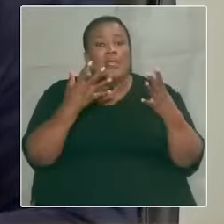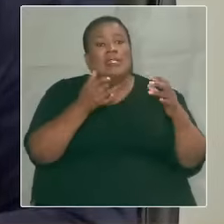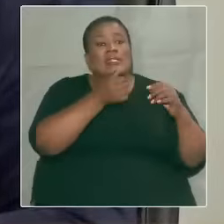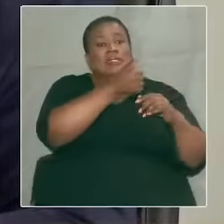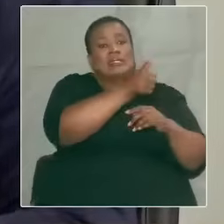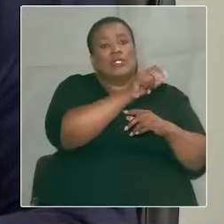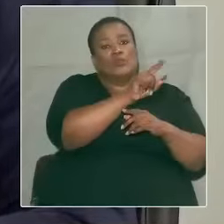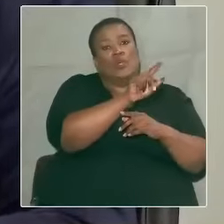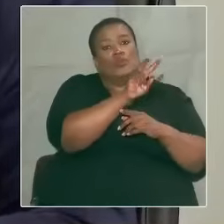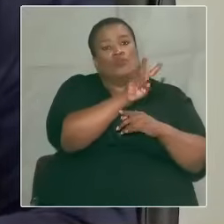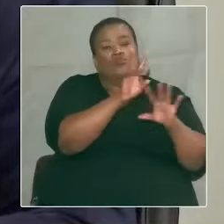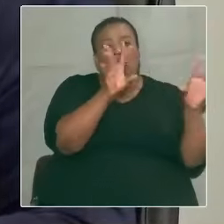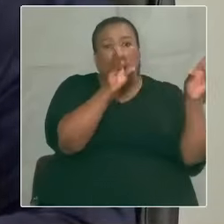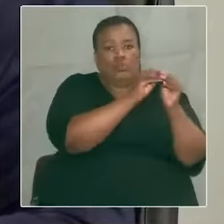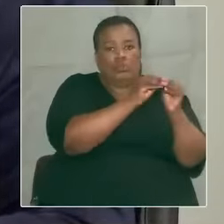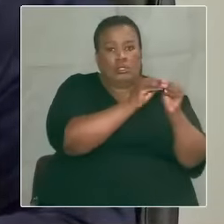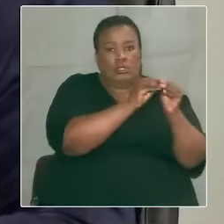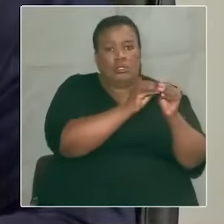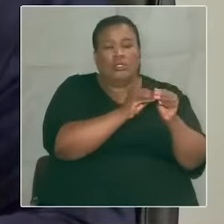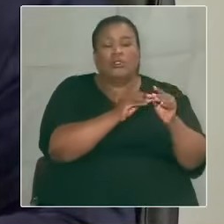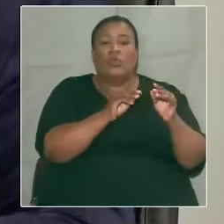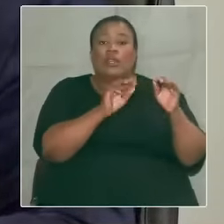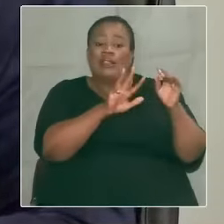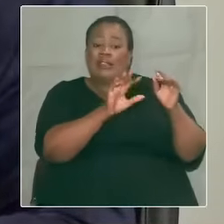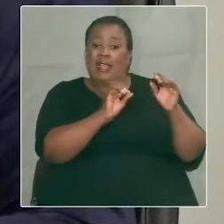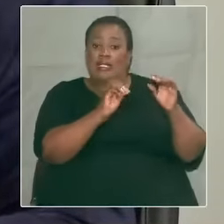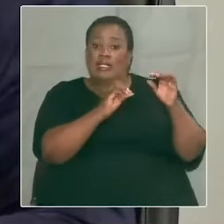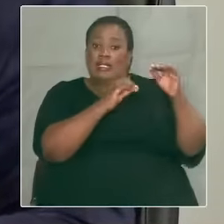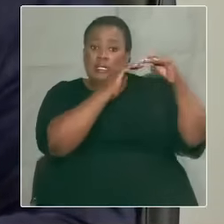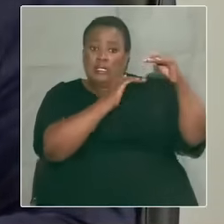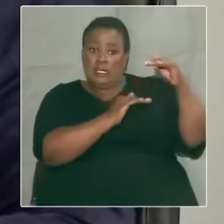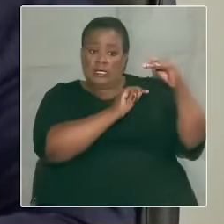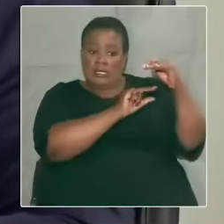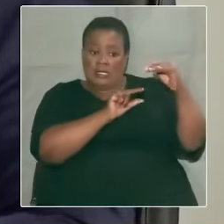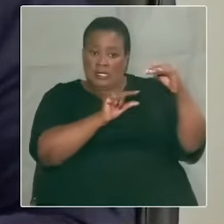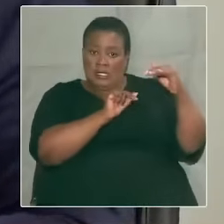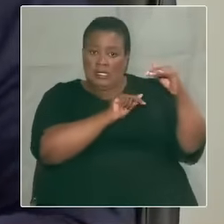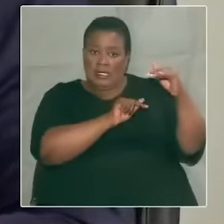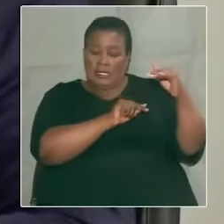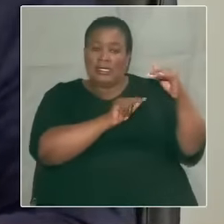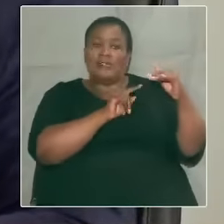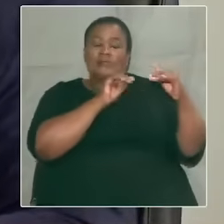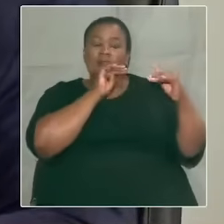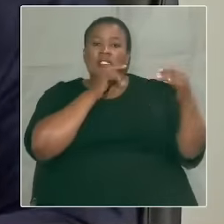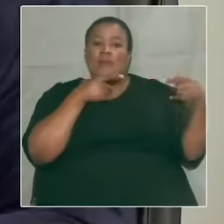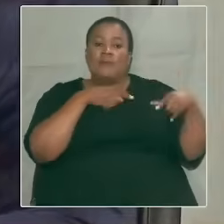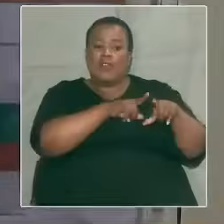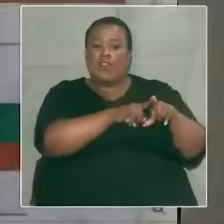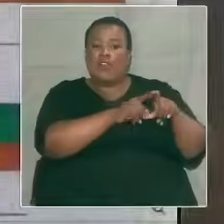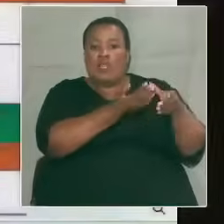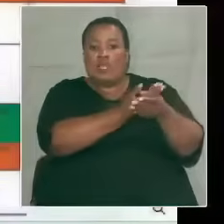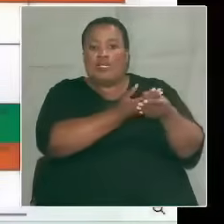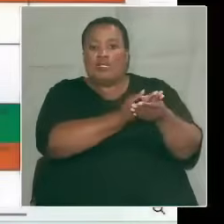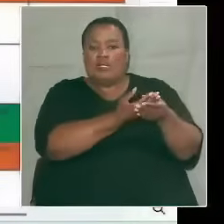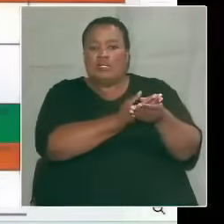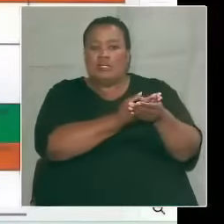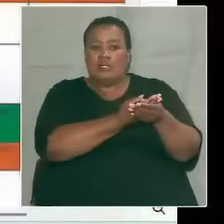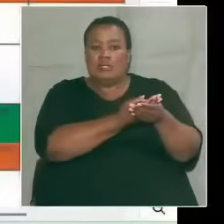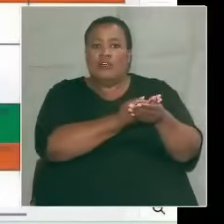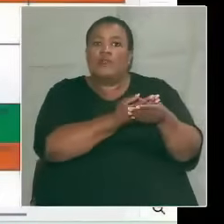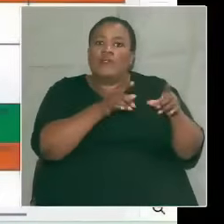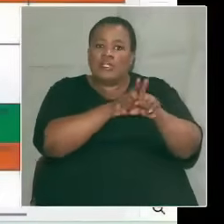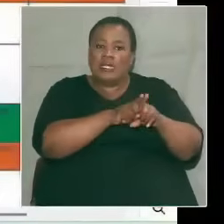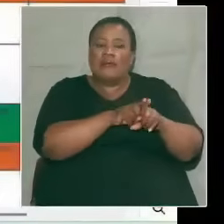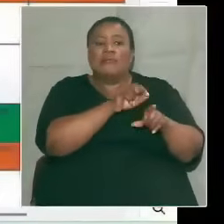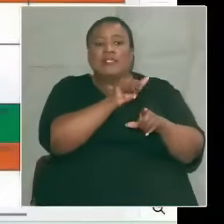612. And then the 90 below refers to parallel cases of the